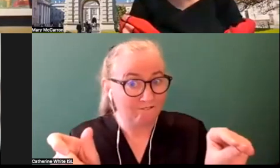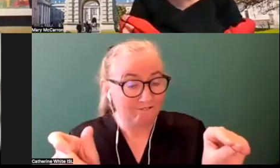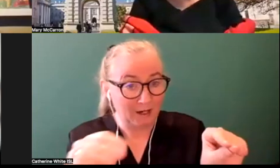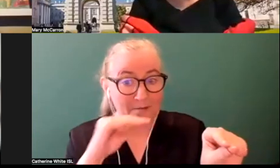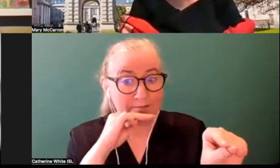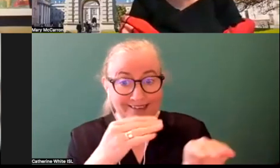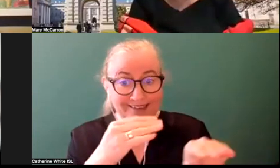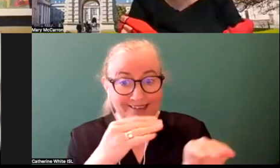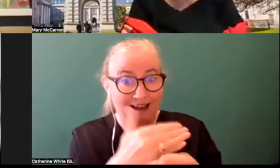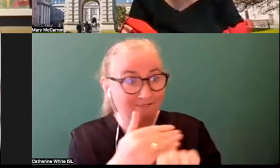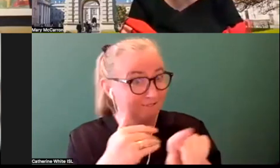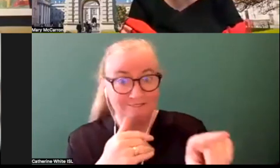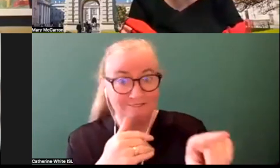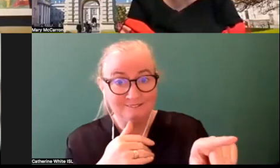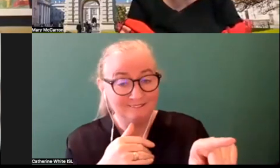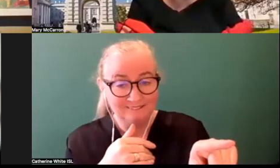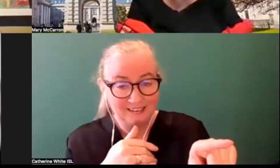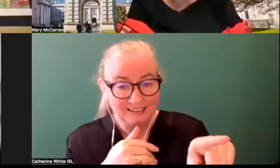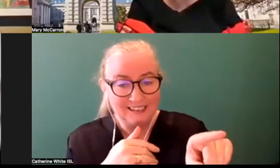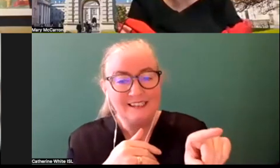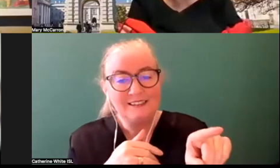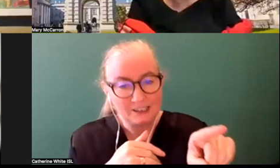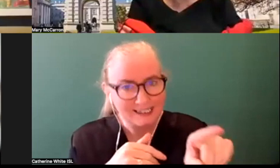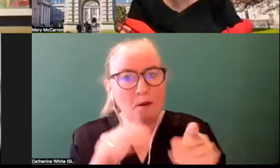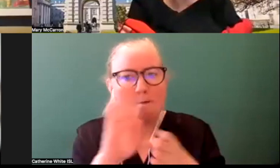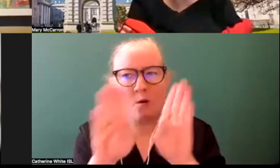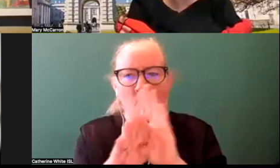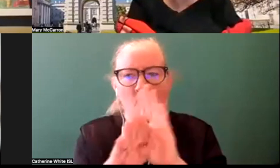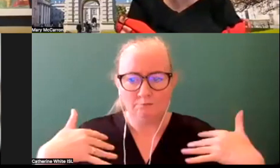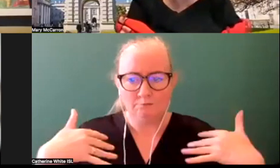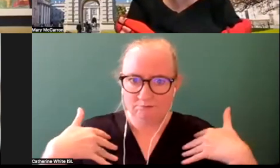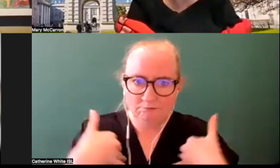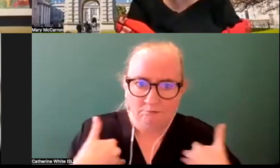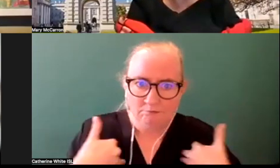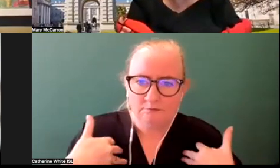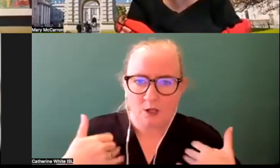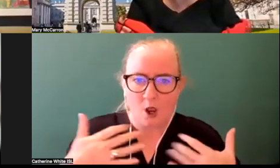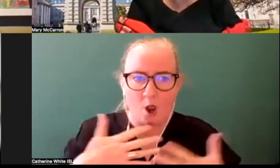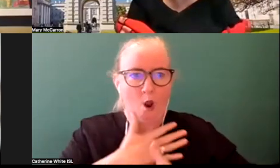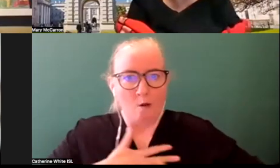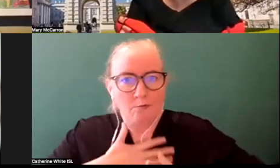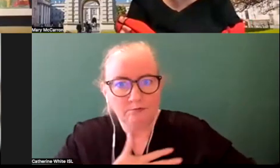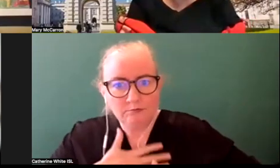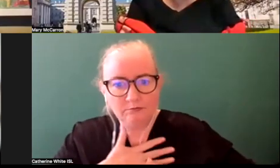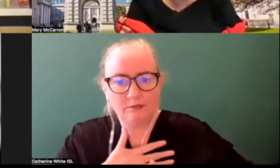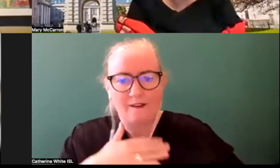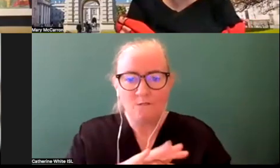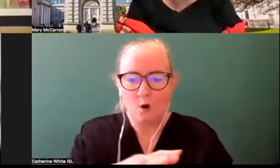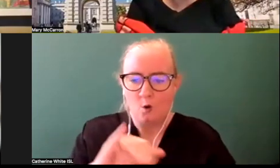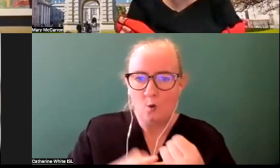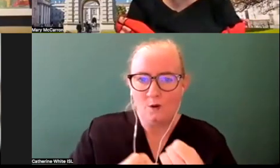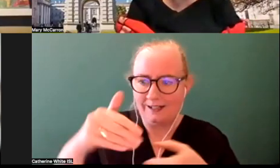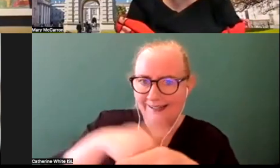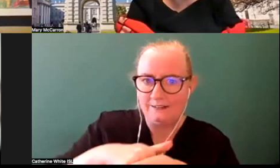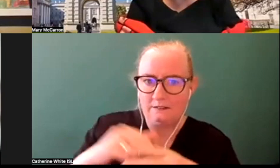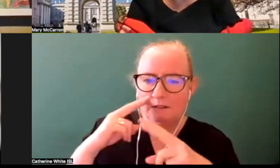them to go to. And that was quite a cause of anxiety and distress for some of the participants of the study, who actually,